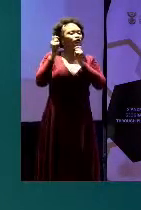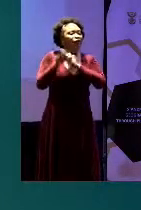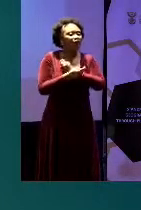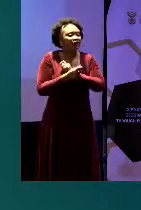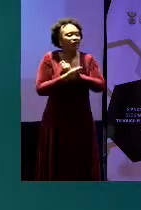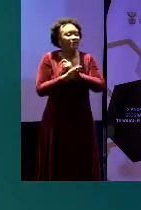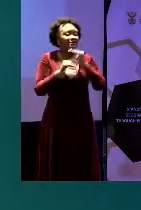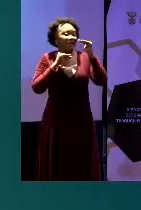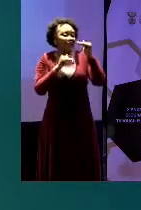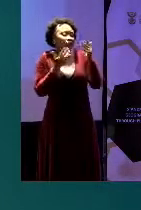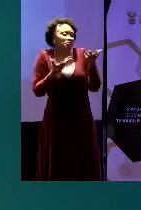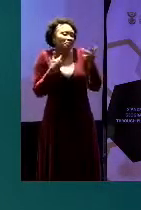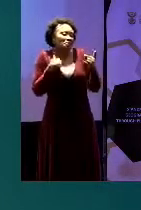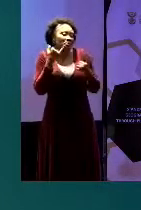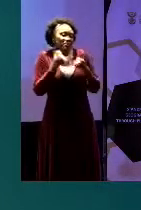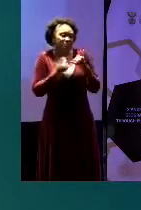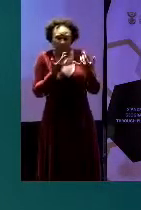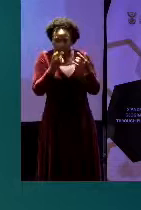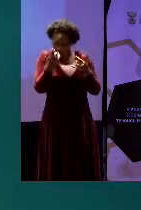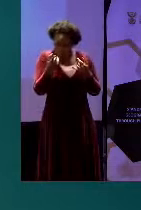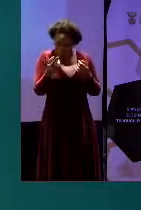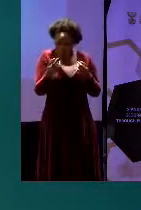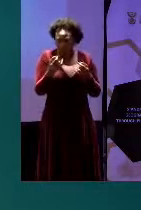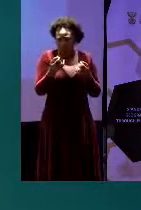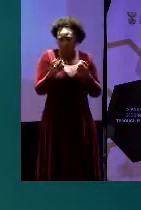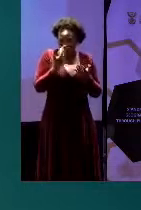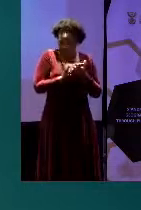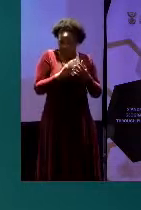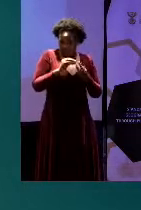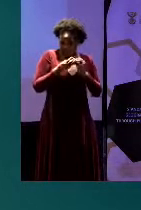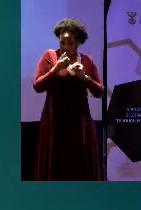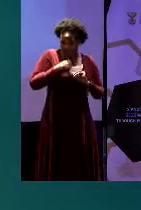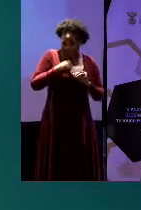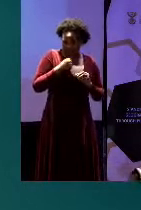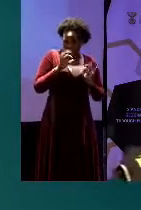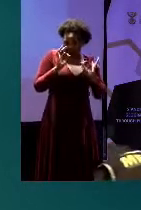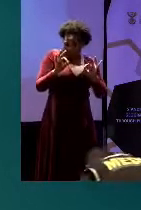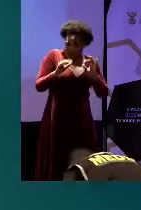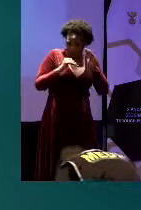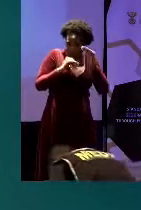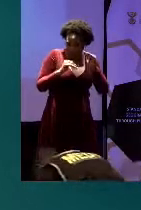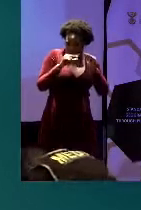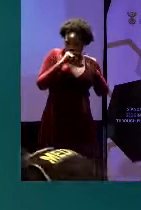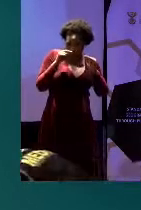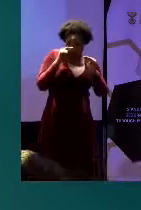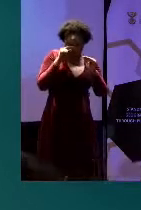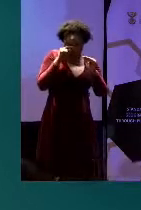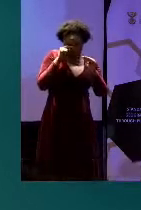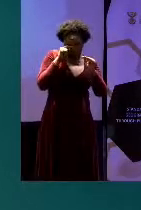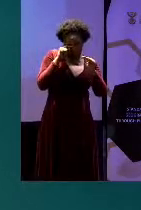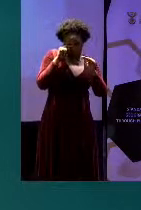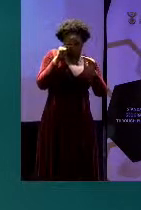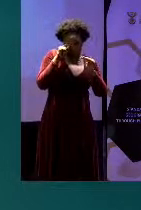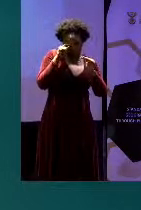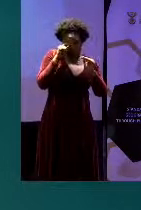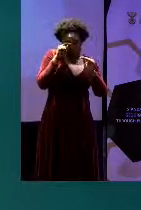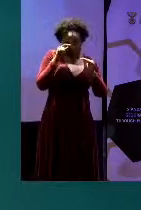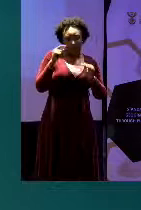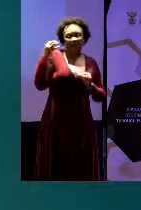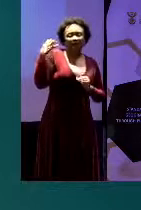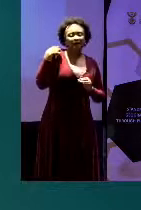stand corrected. Maybe Jamie can correct me of the correct category this name fell under. And this was conferred by the Minister